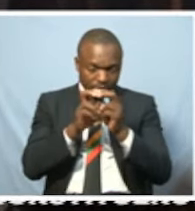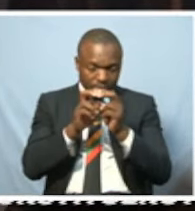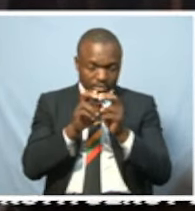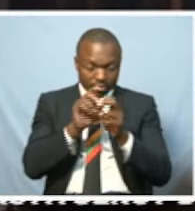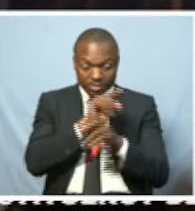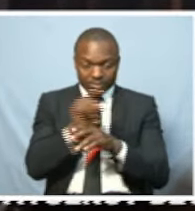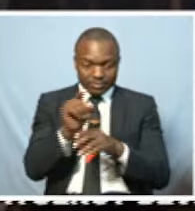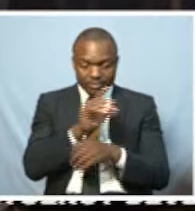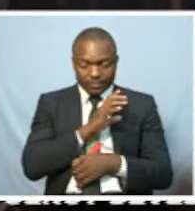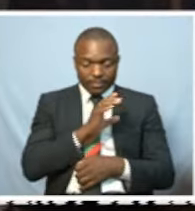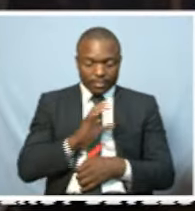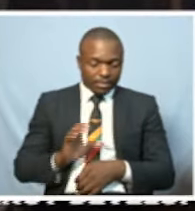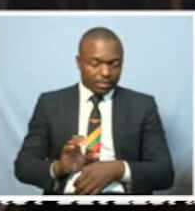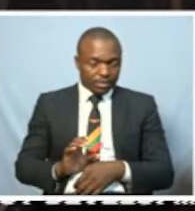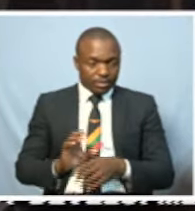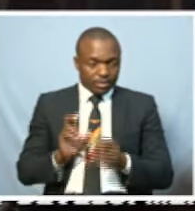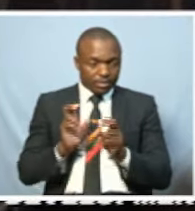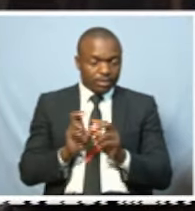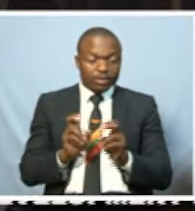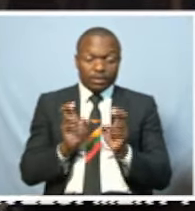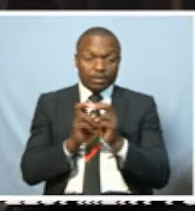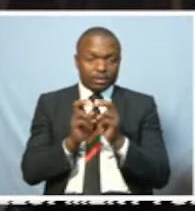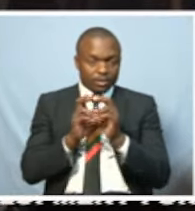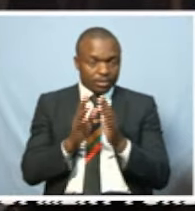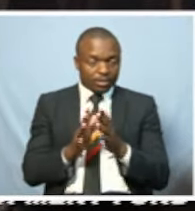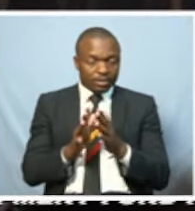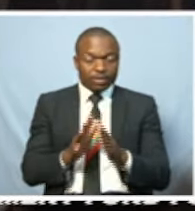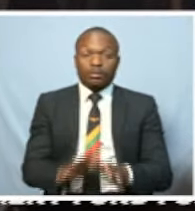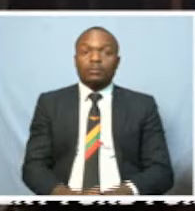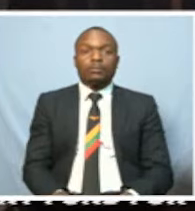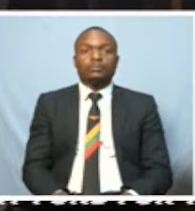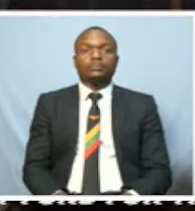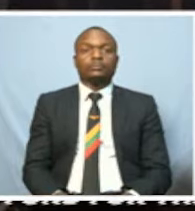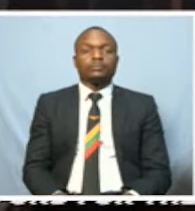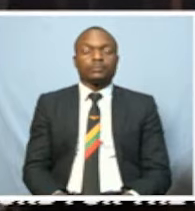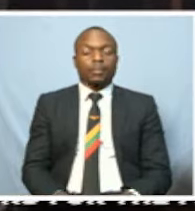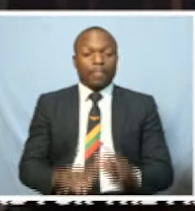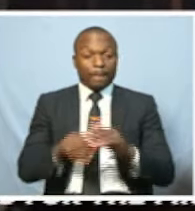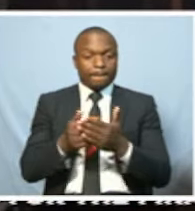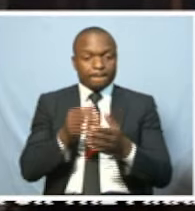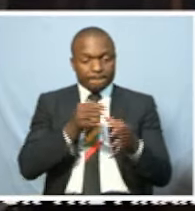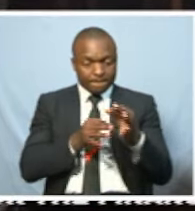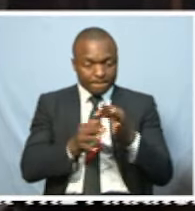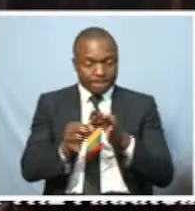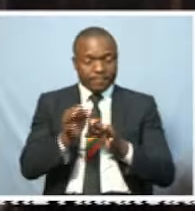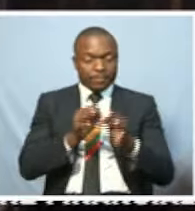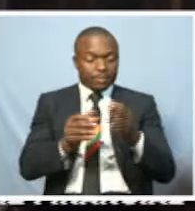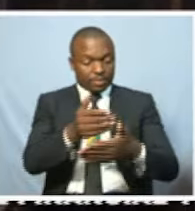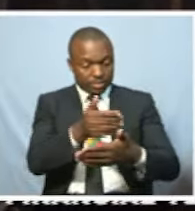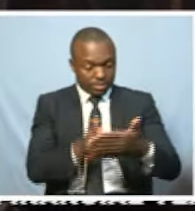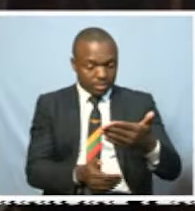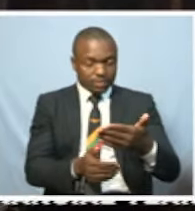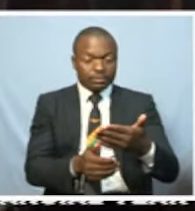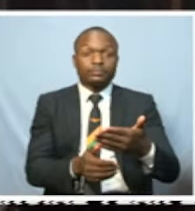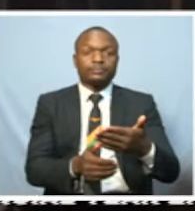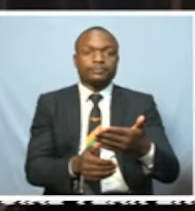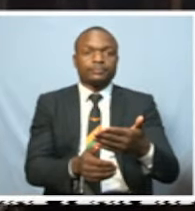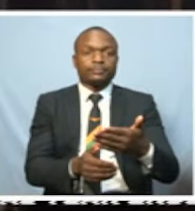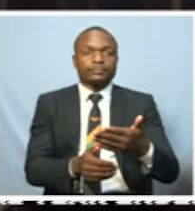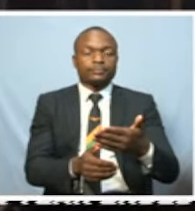They can sign electronically or physically. How do we explain this kind of